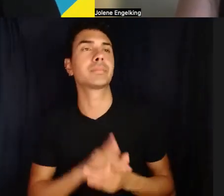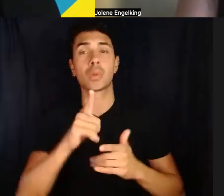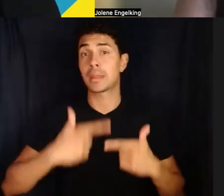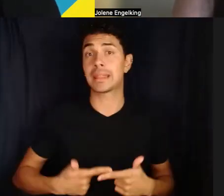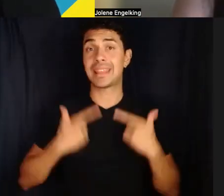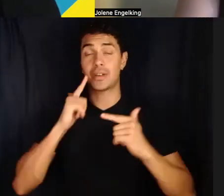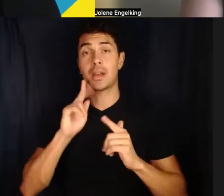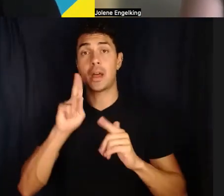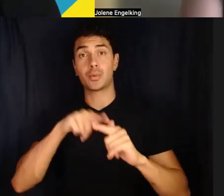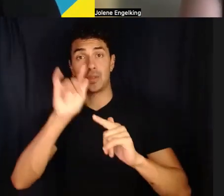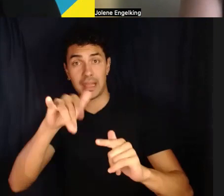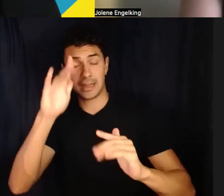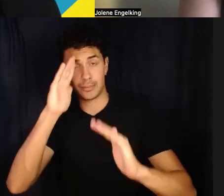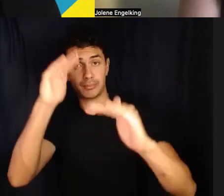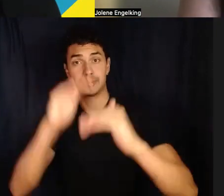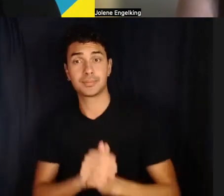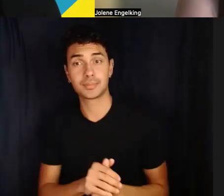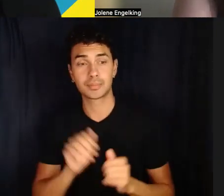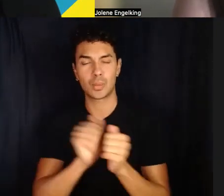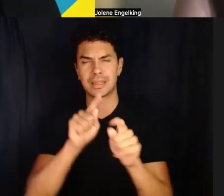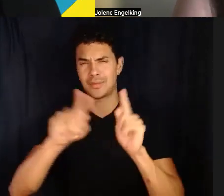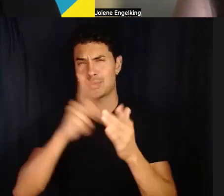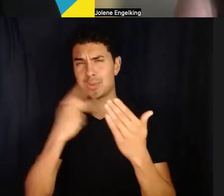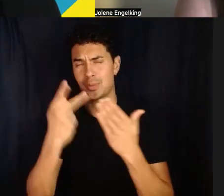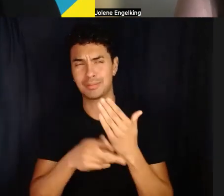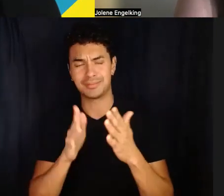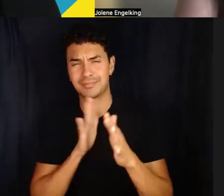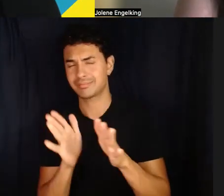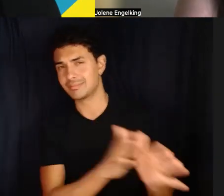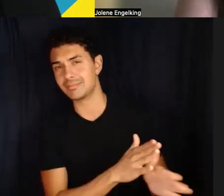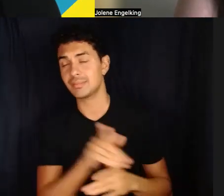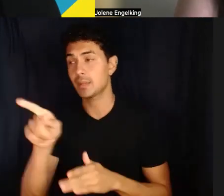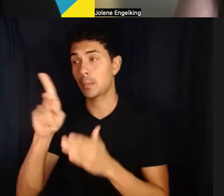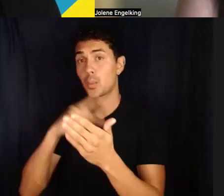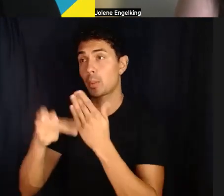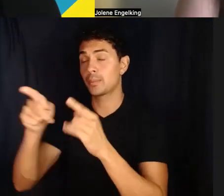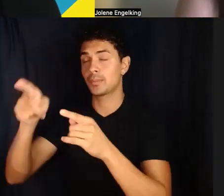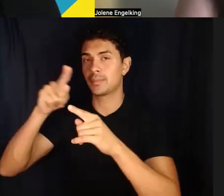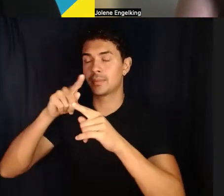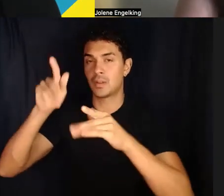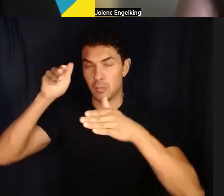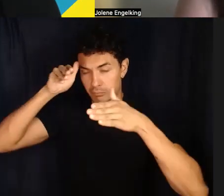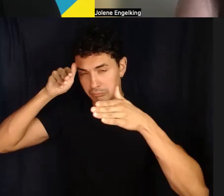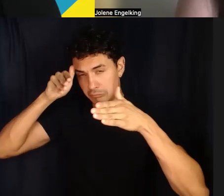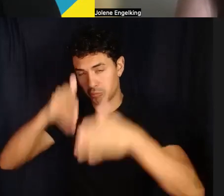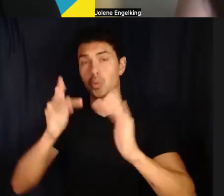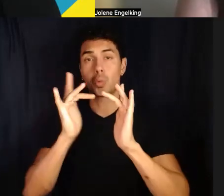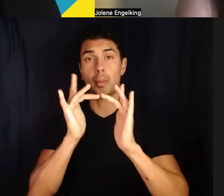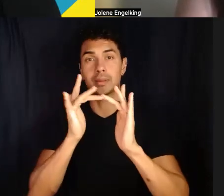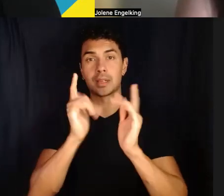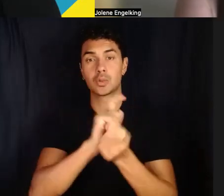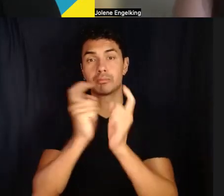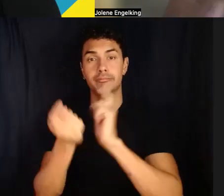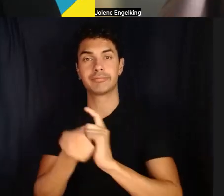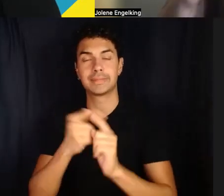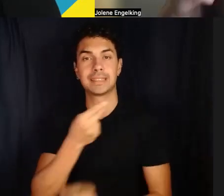that. I was working with a different program who they were so focused on having their entire website translated into Spanish,